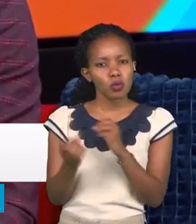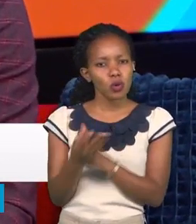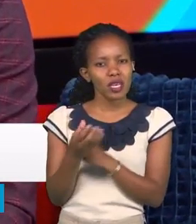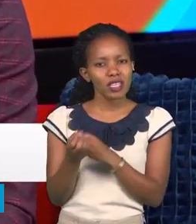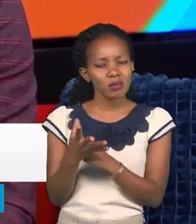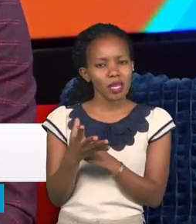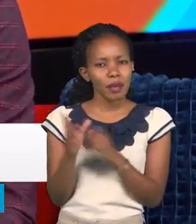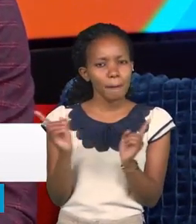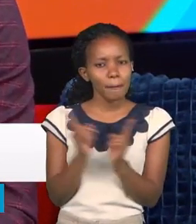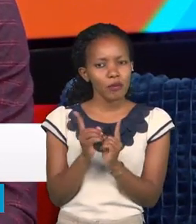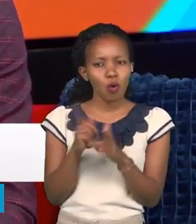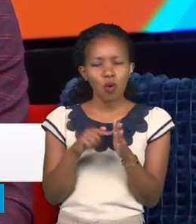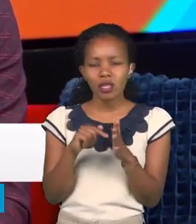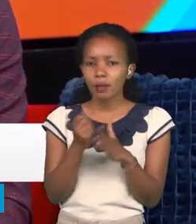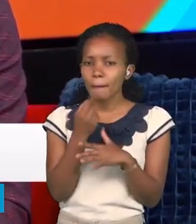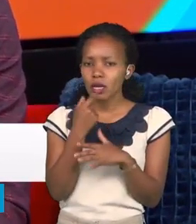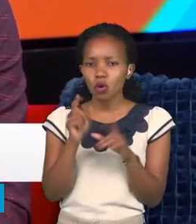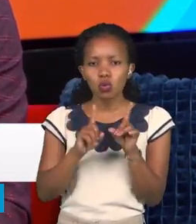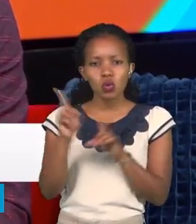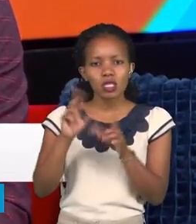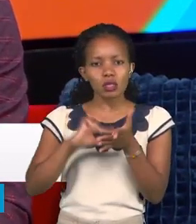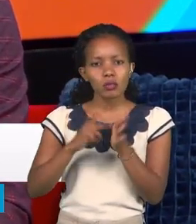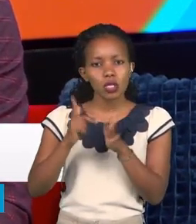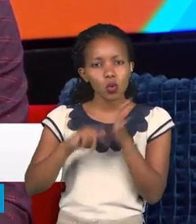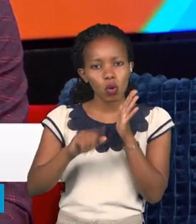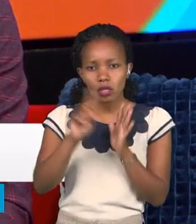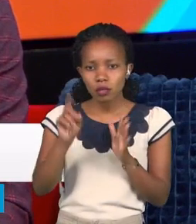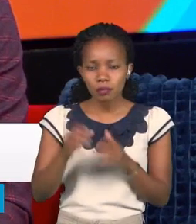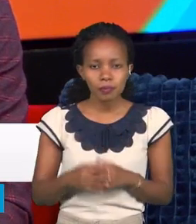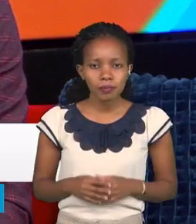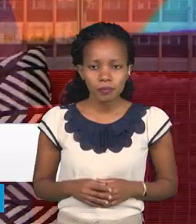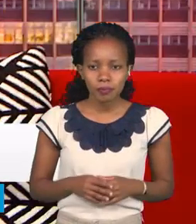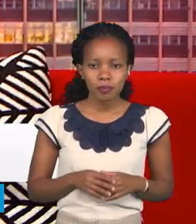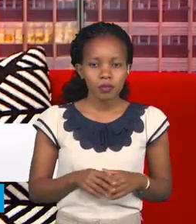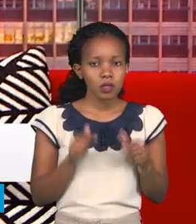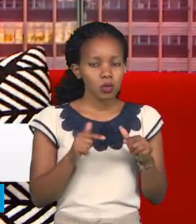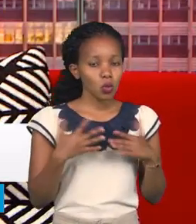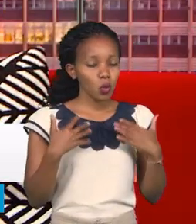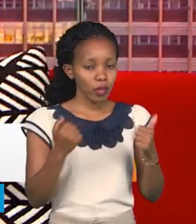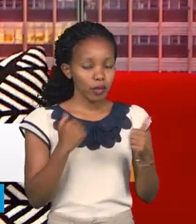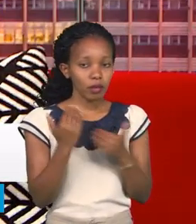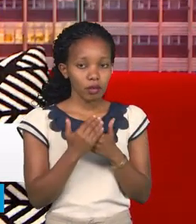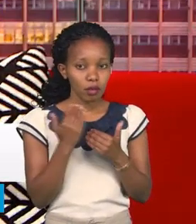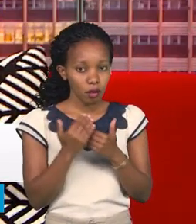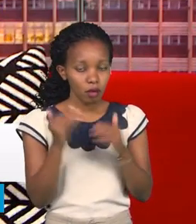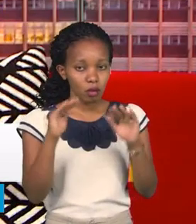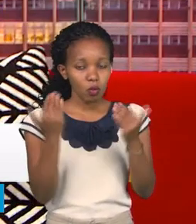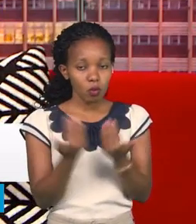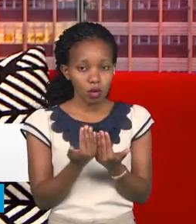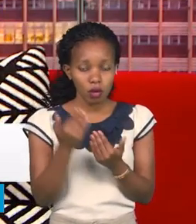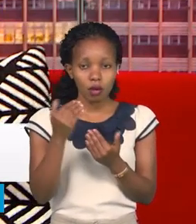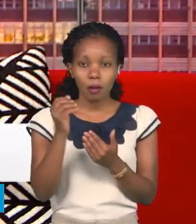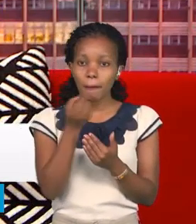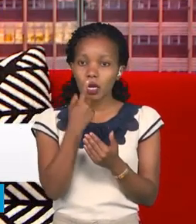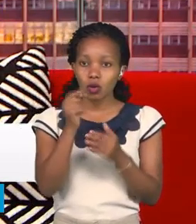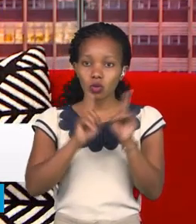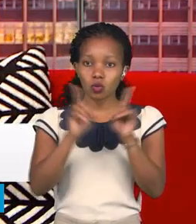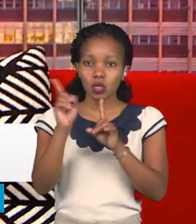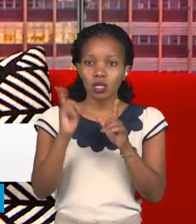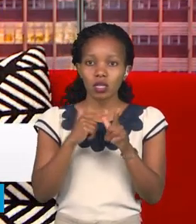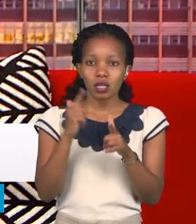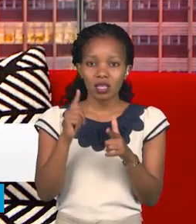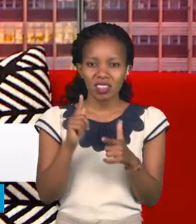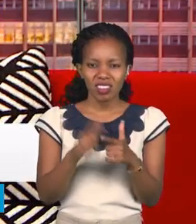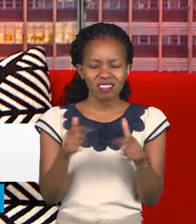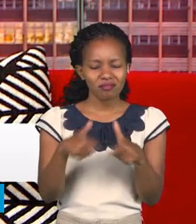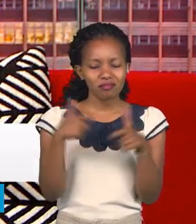tell us, what is medical tourism? In today's healthcare world, medical tourism seems to be a